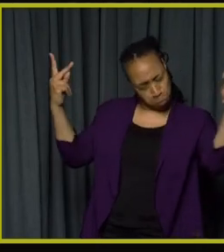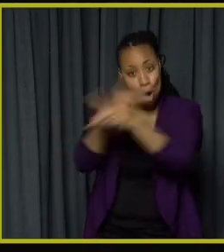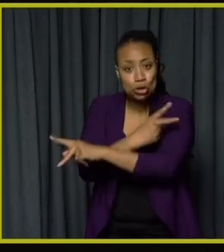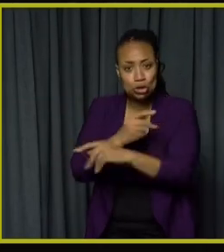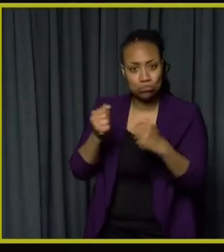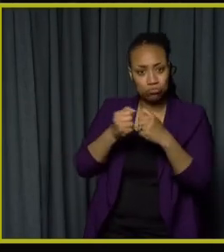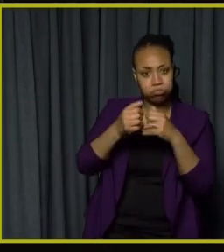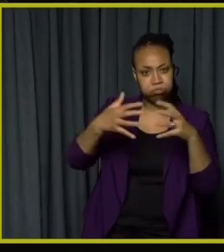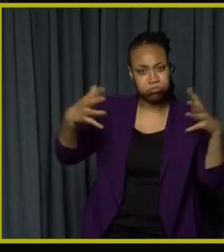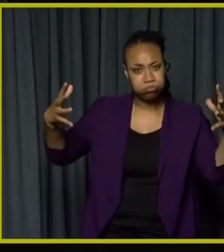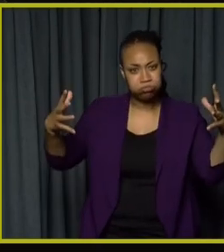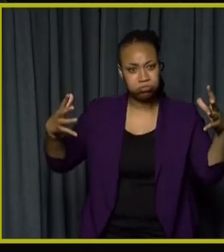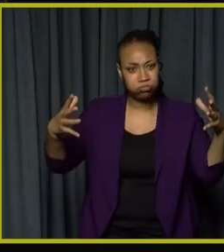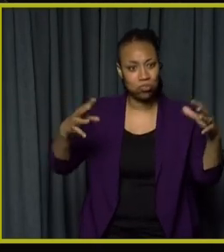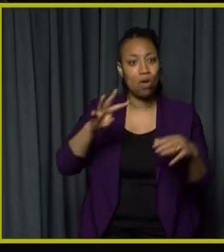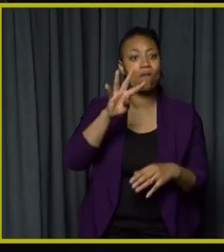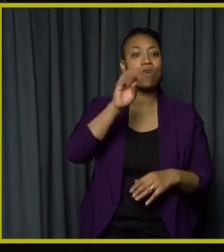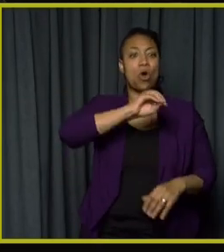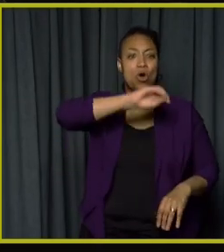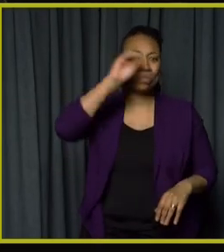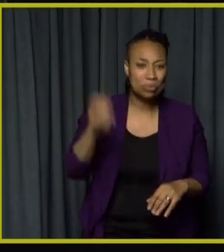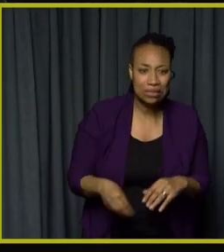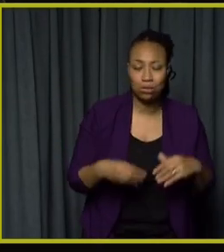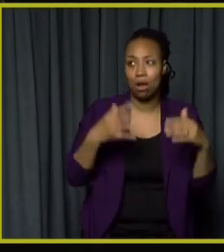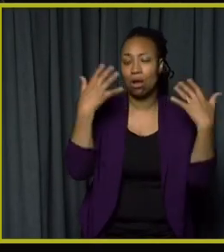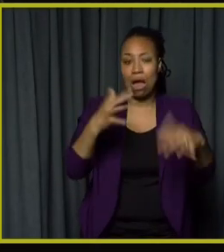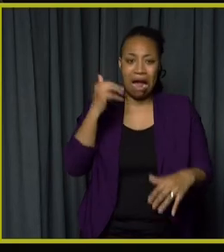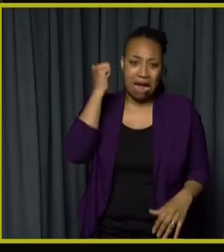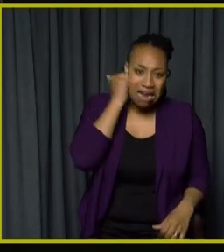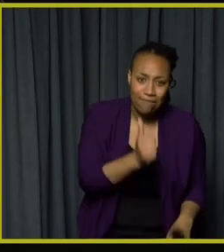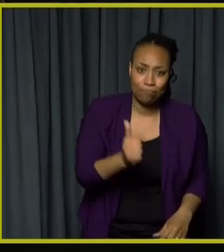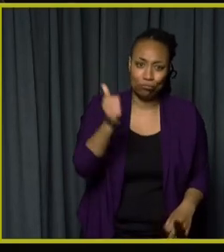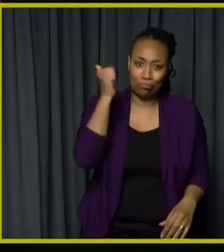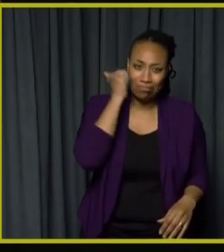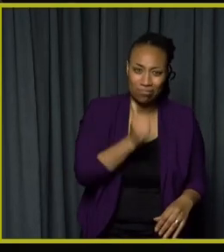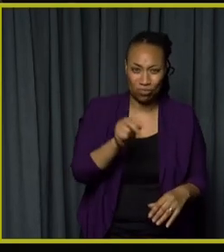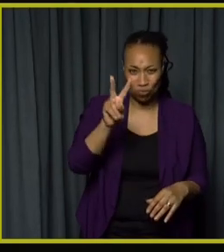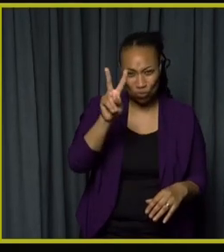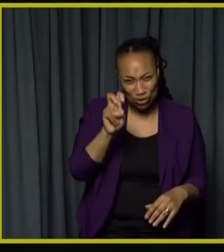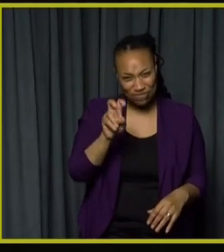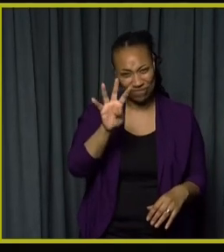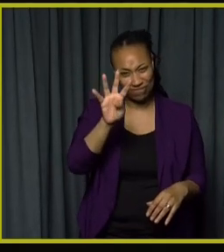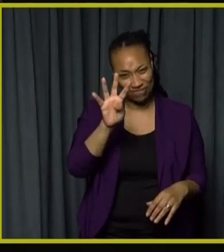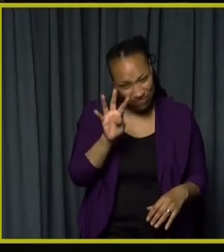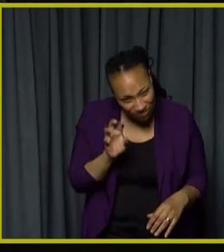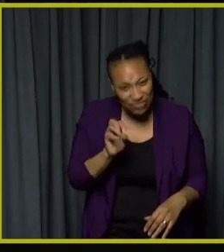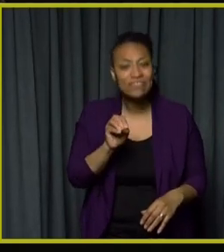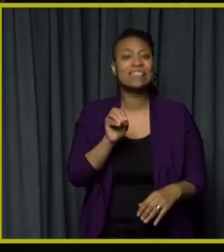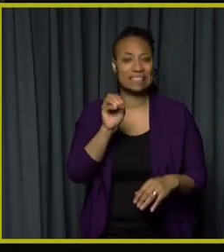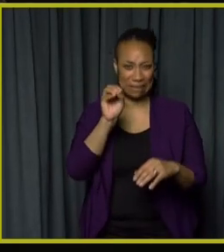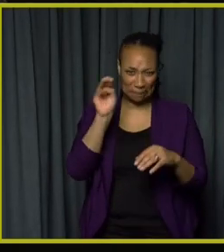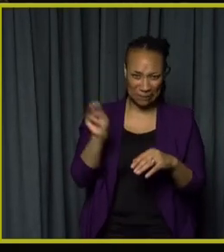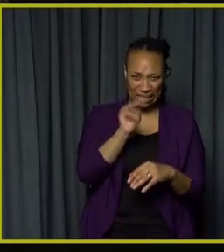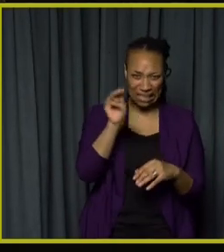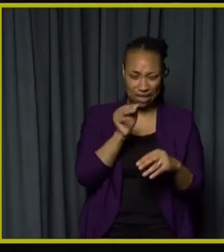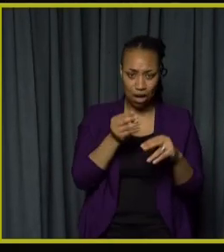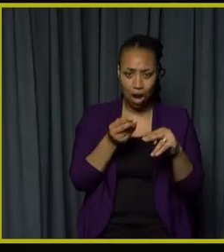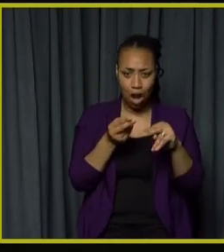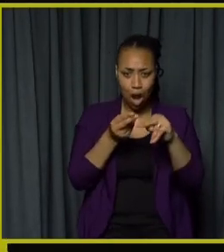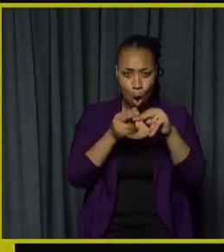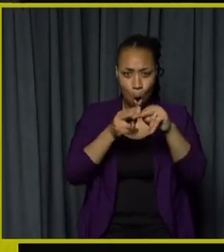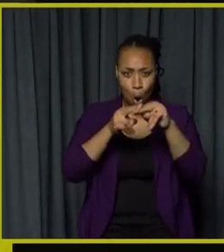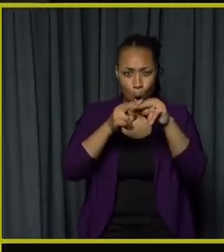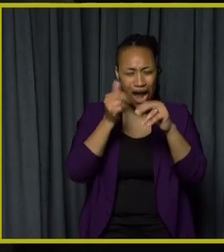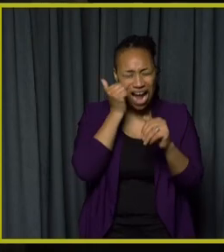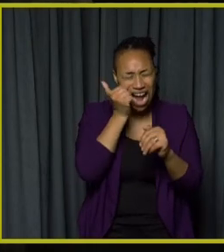wealth, 250,000 a year and rising. We know it does not have to be this way. It can